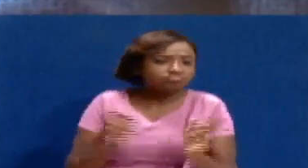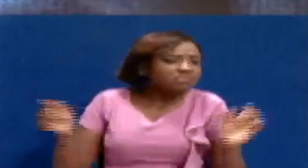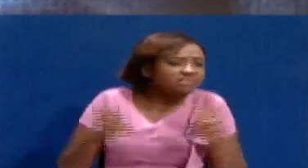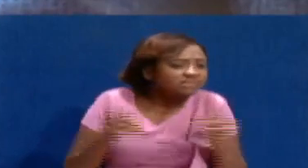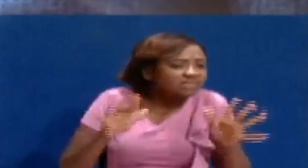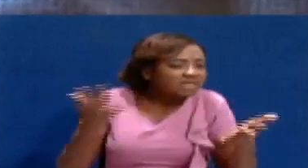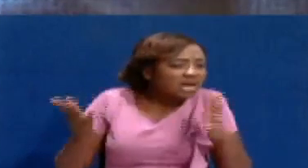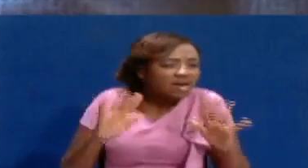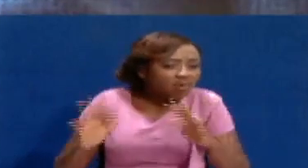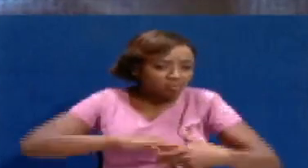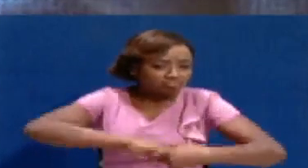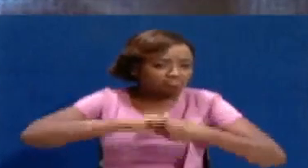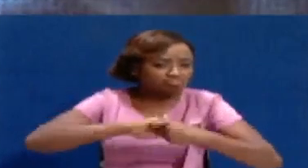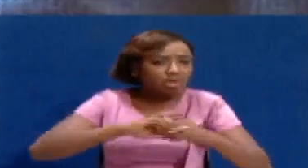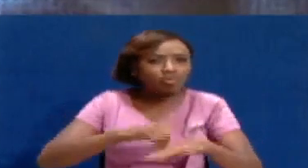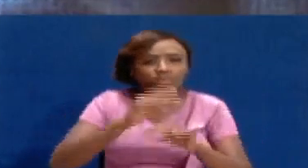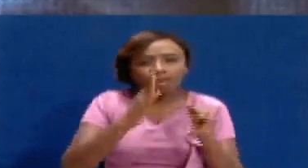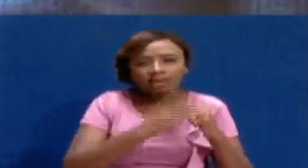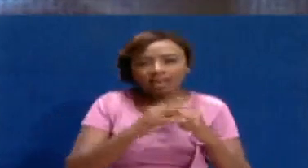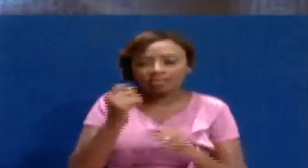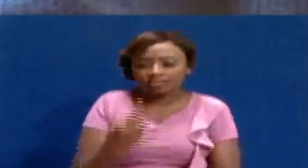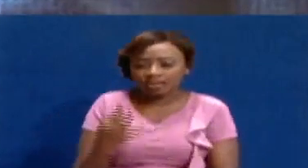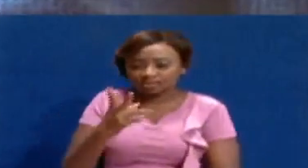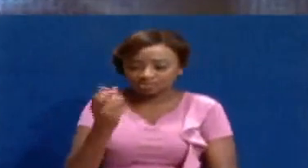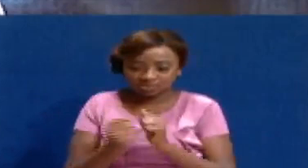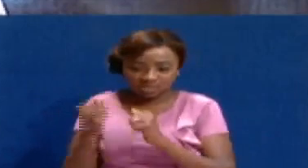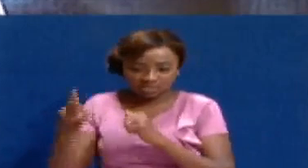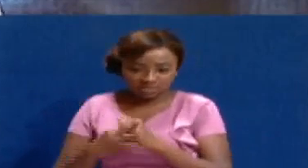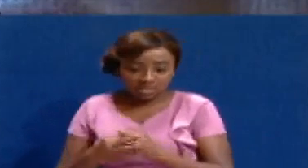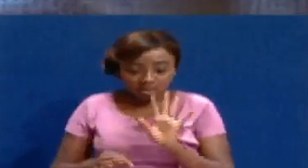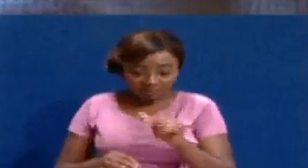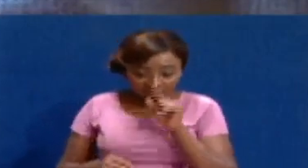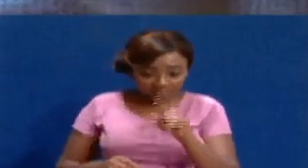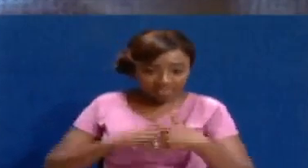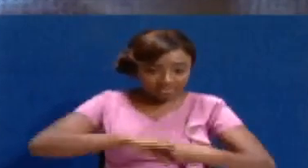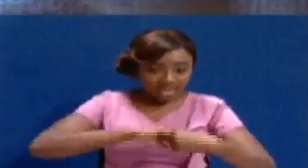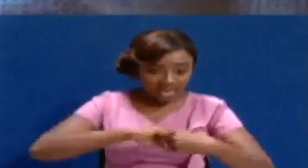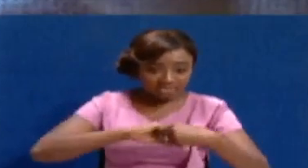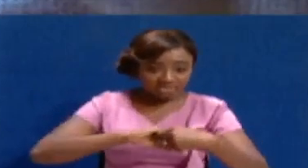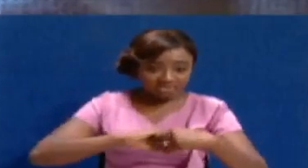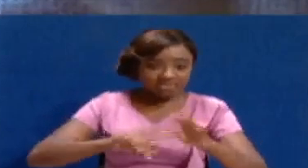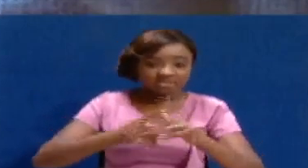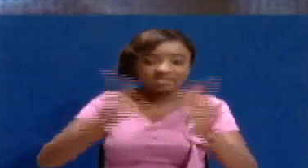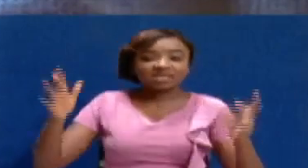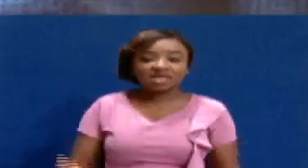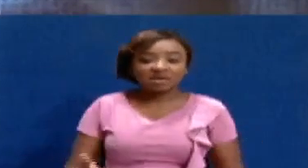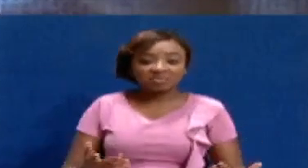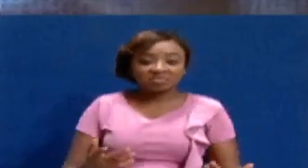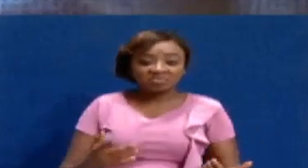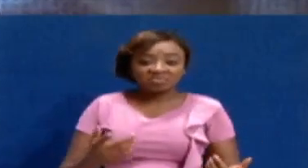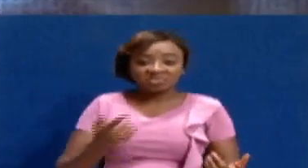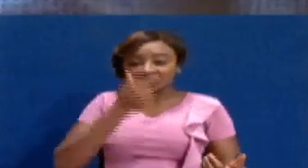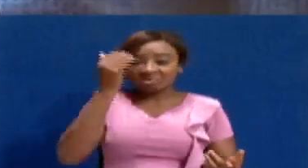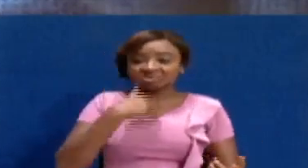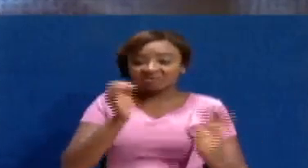two of them on the 9th of March 2018. That handshake was not triggered by the absence of